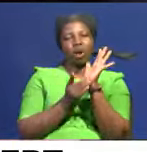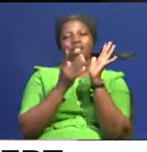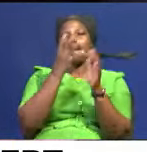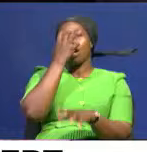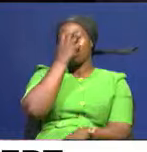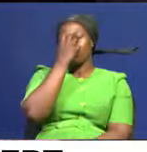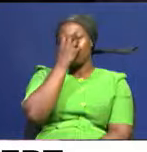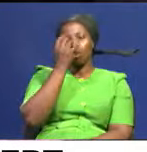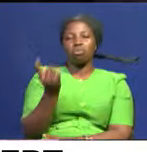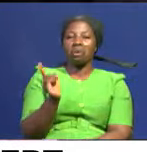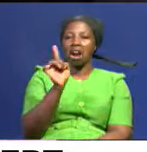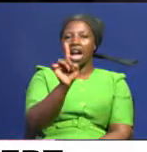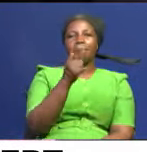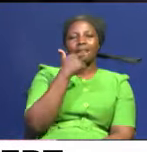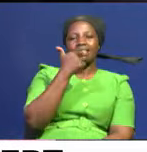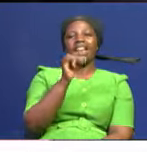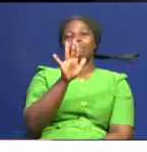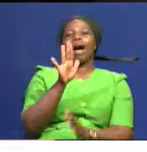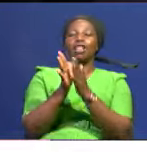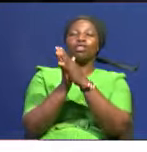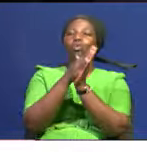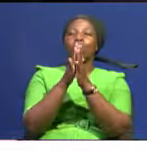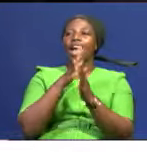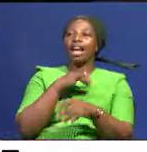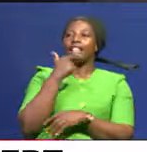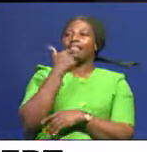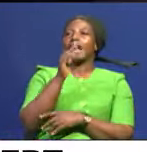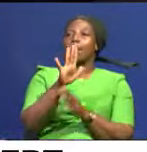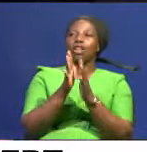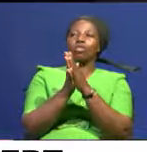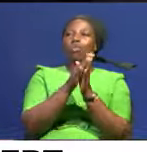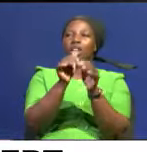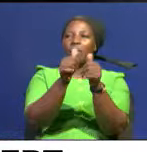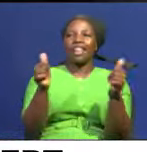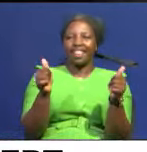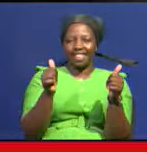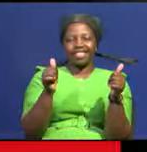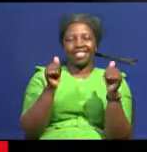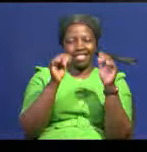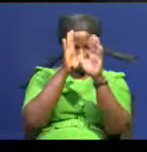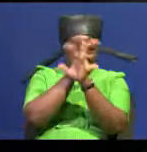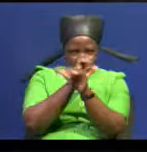William Ruto, to come and tell his story and tell it well. Mr. President.